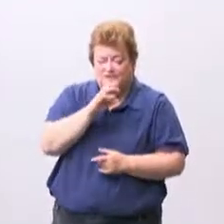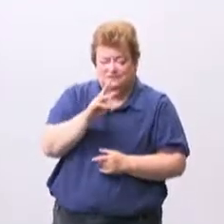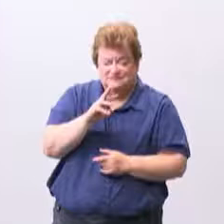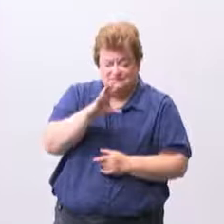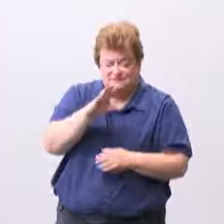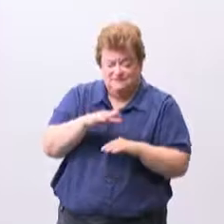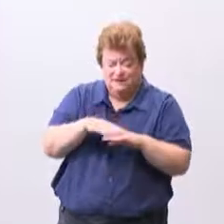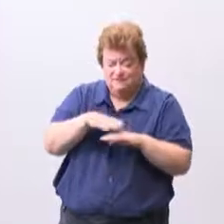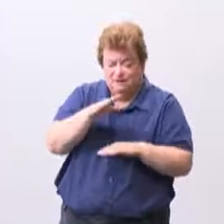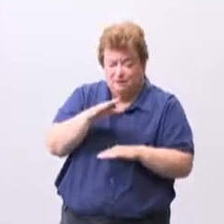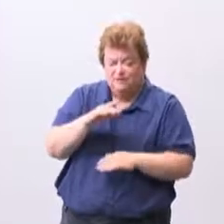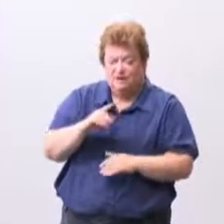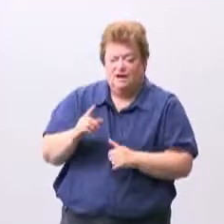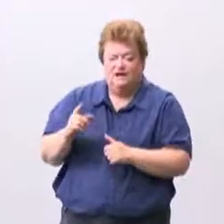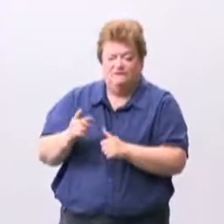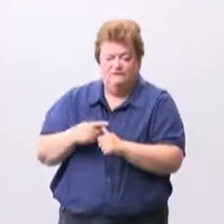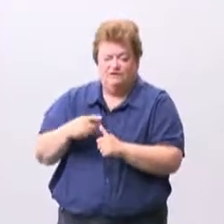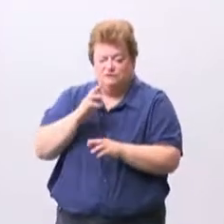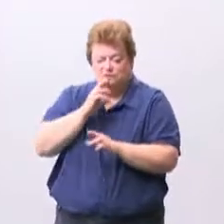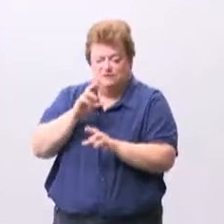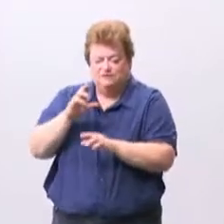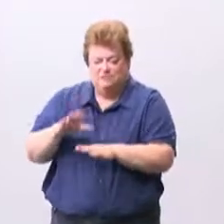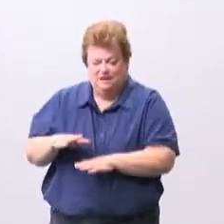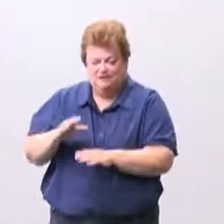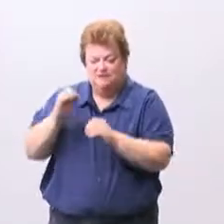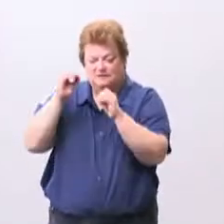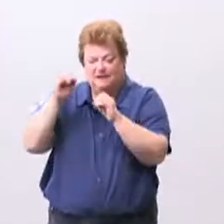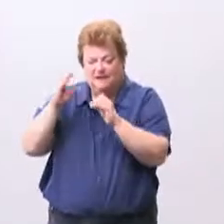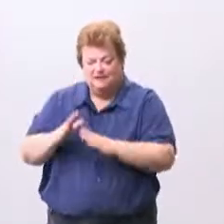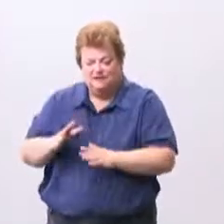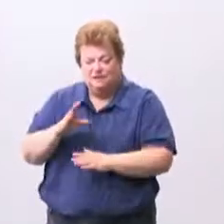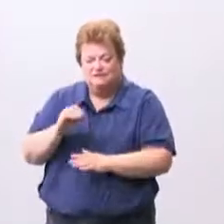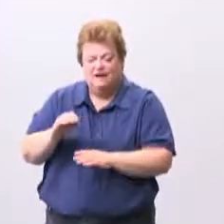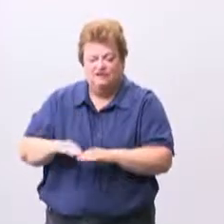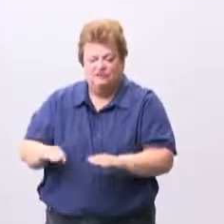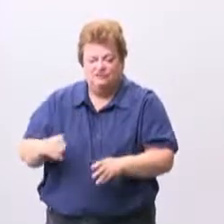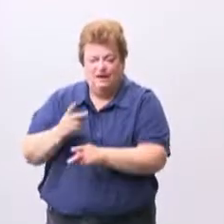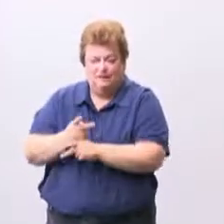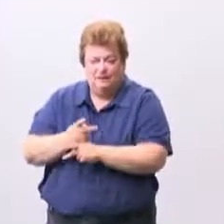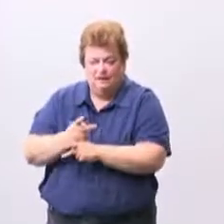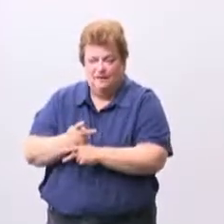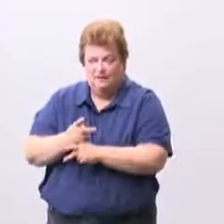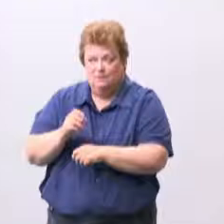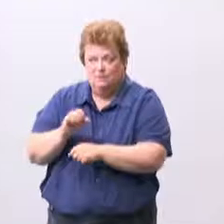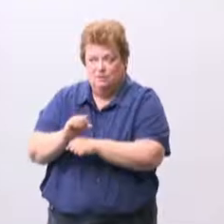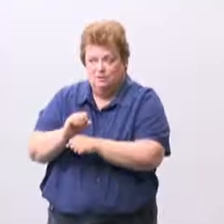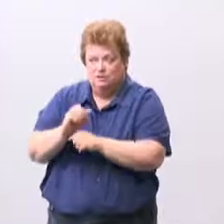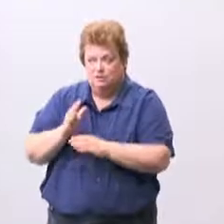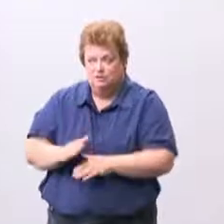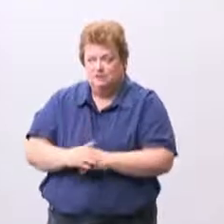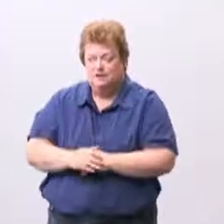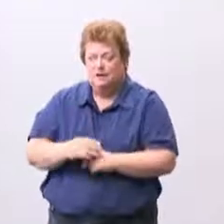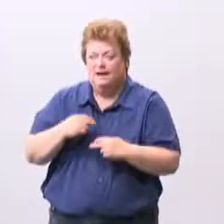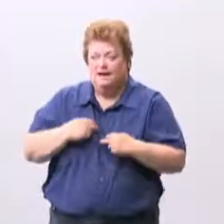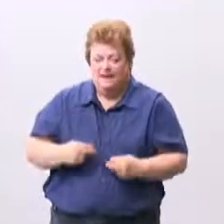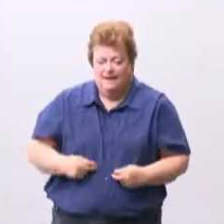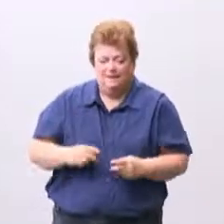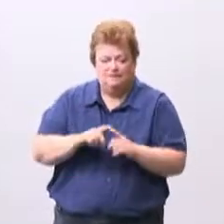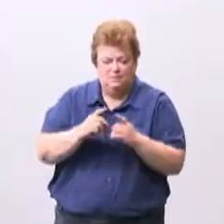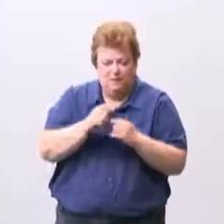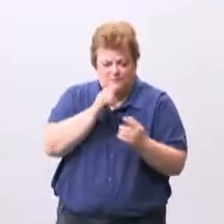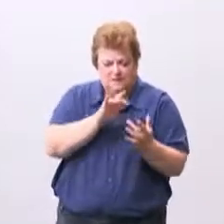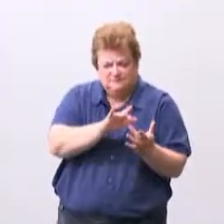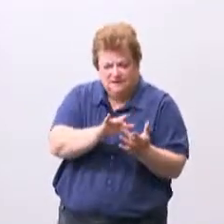older, first responders, educators, and child care providers. The health department is contacting people in these groups